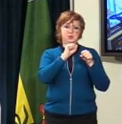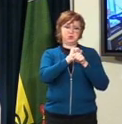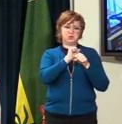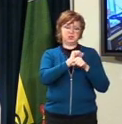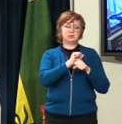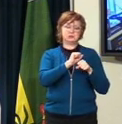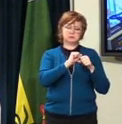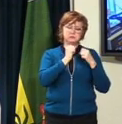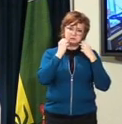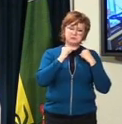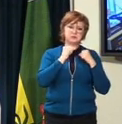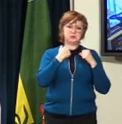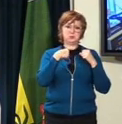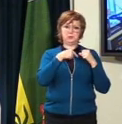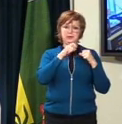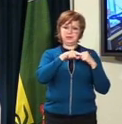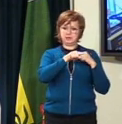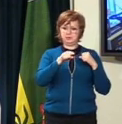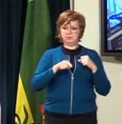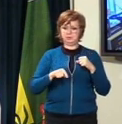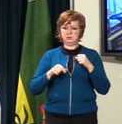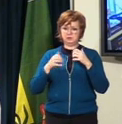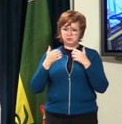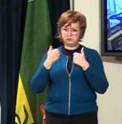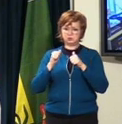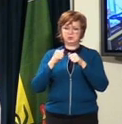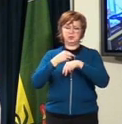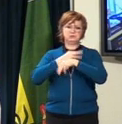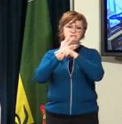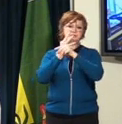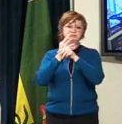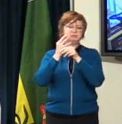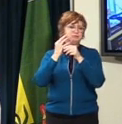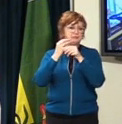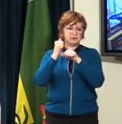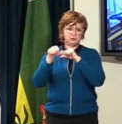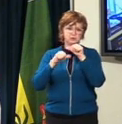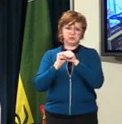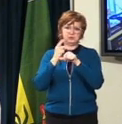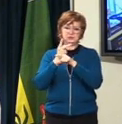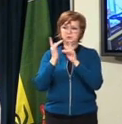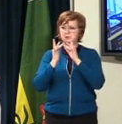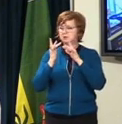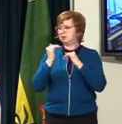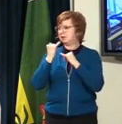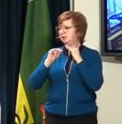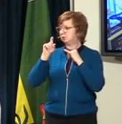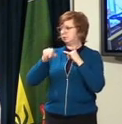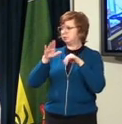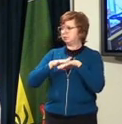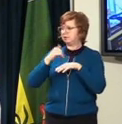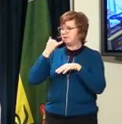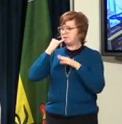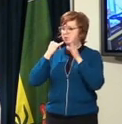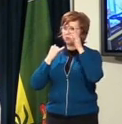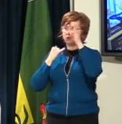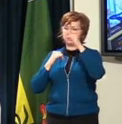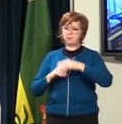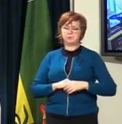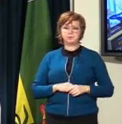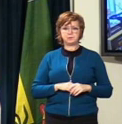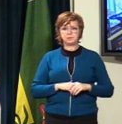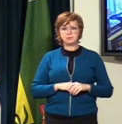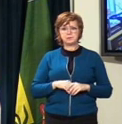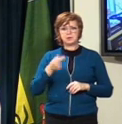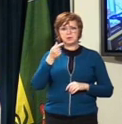and connect virtually as much as you can to one another. We've got time for one last question on the line, please.